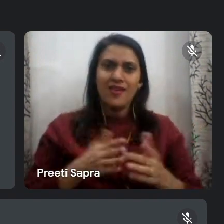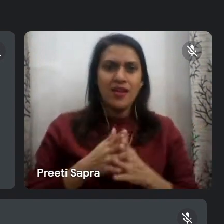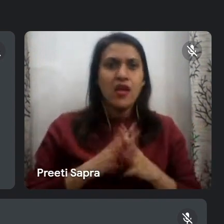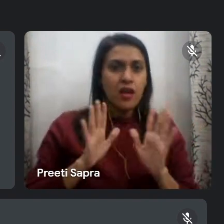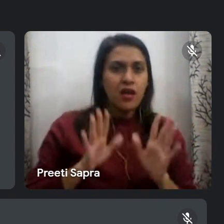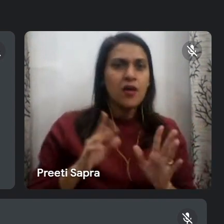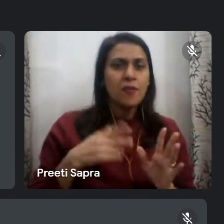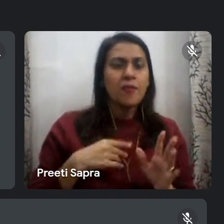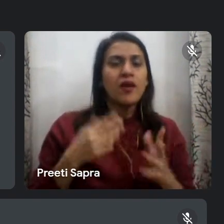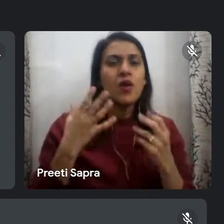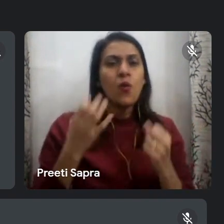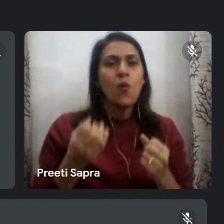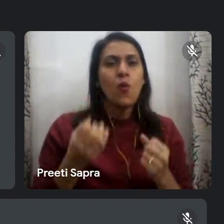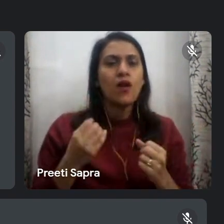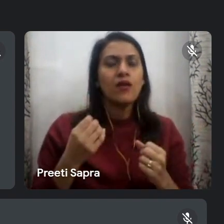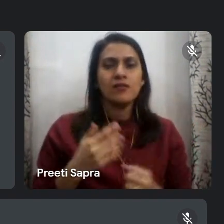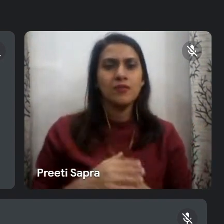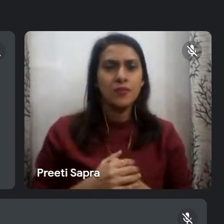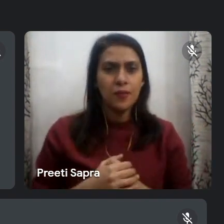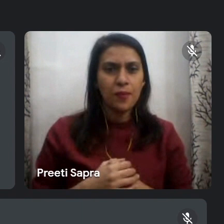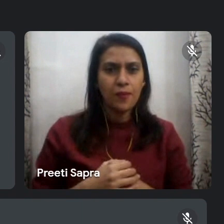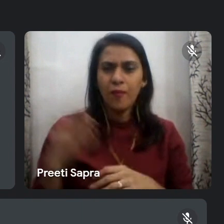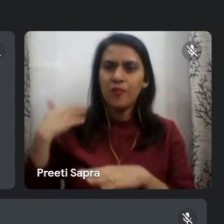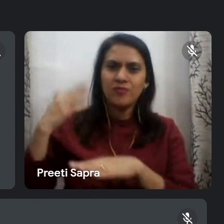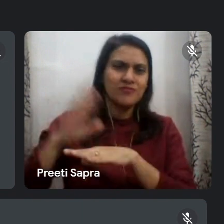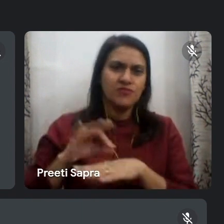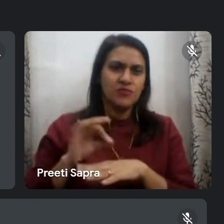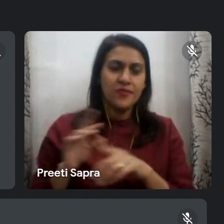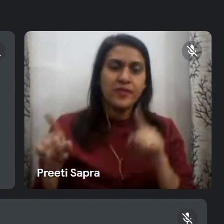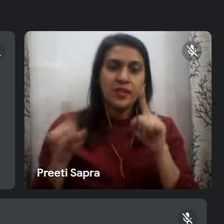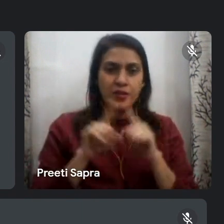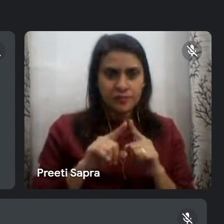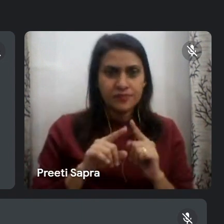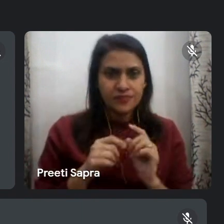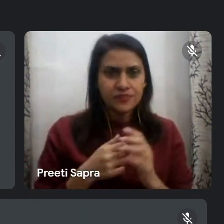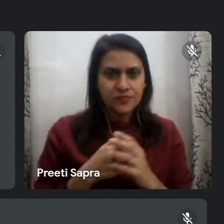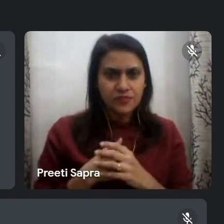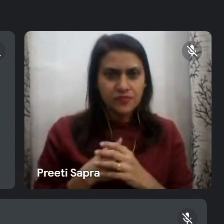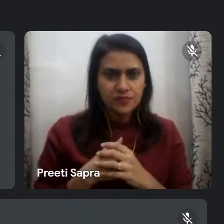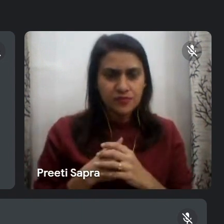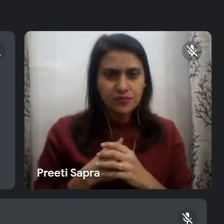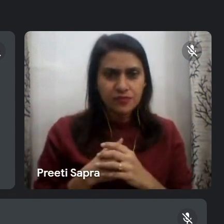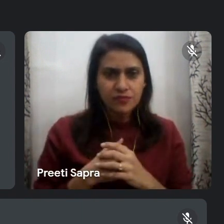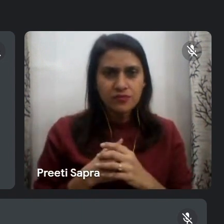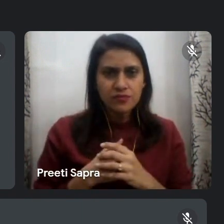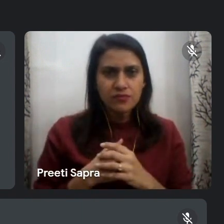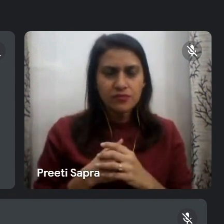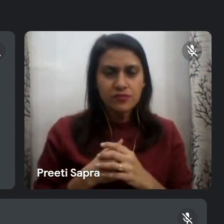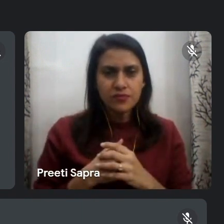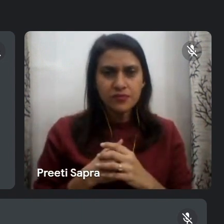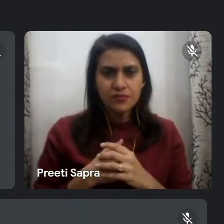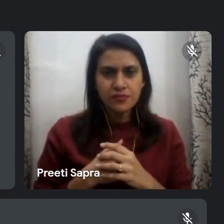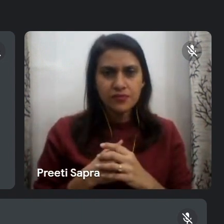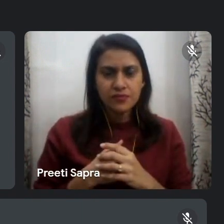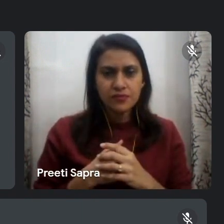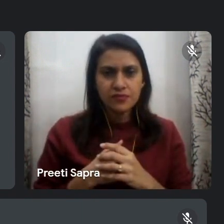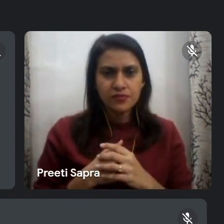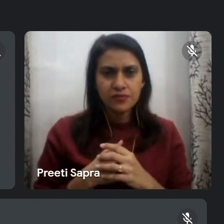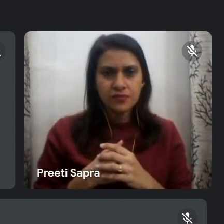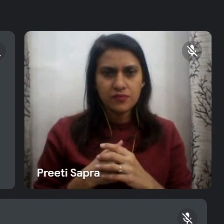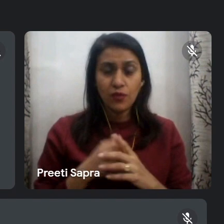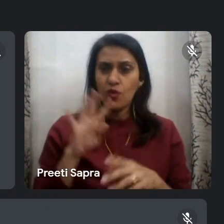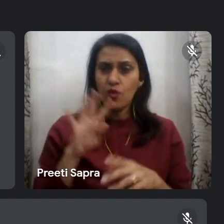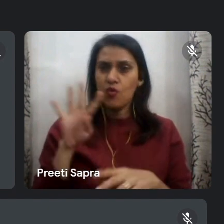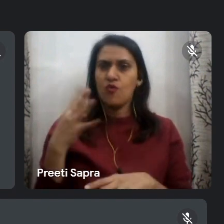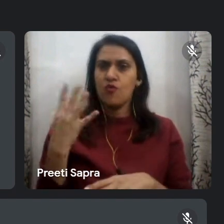which I didn't know as a kid. So I was suffering. I mean, I used to freak out and, kind of think that, okay, 4 hours,